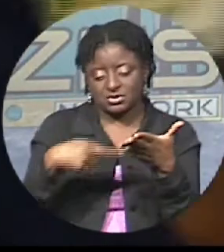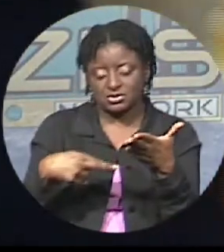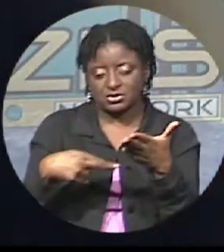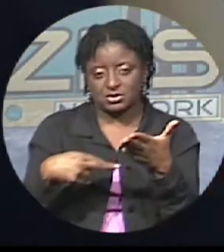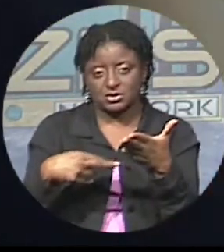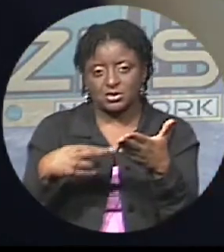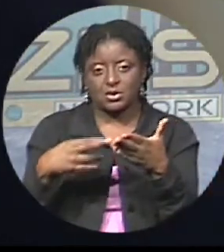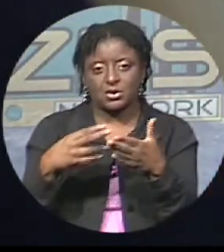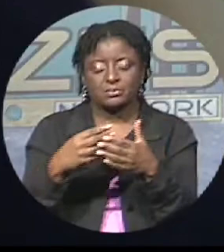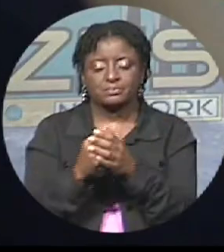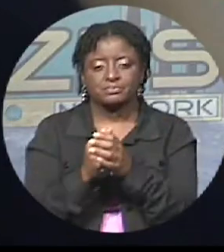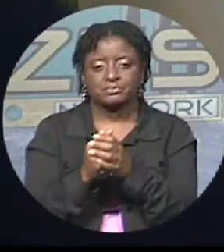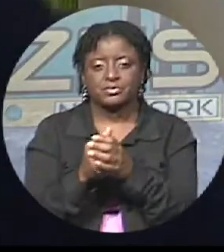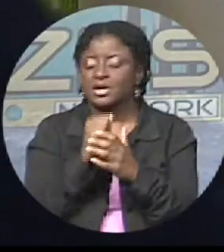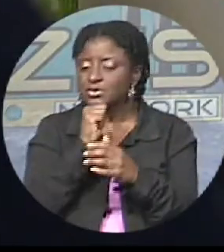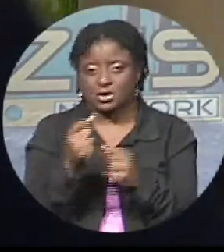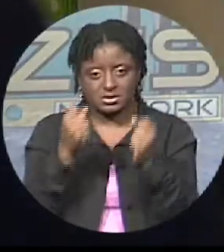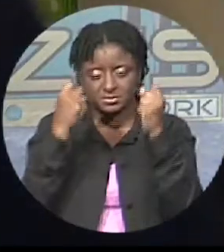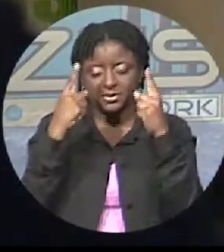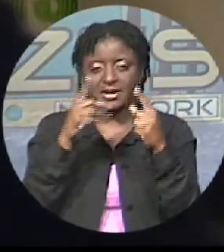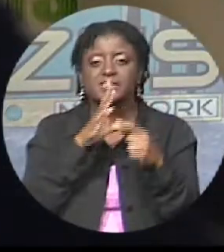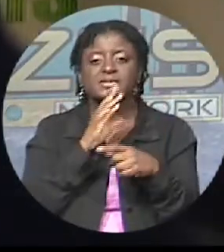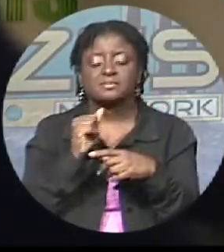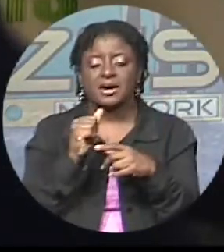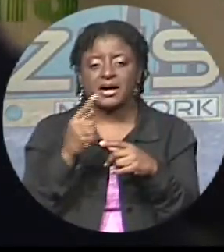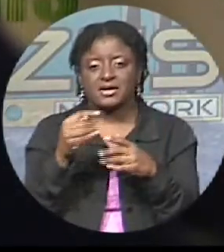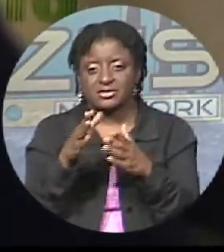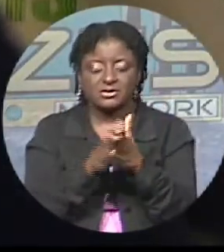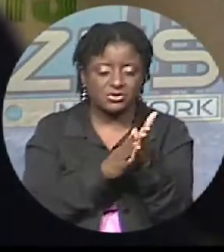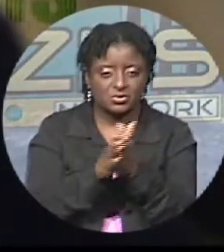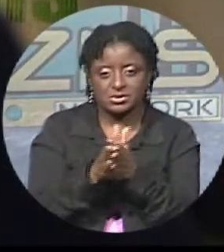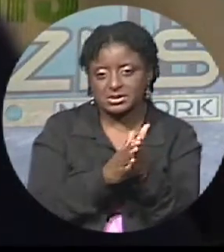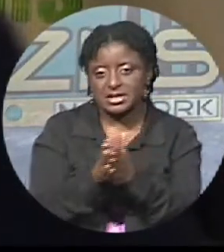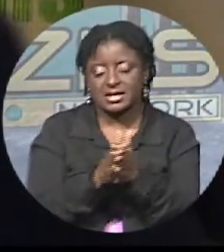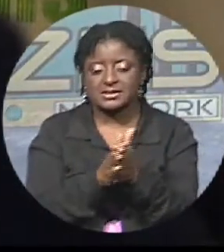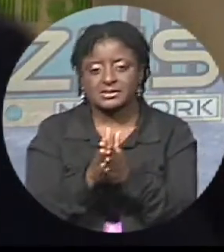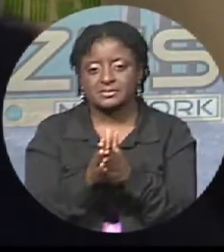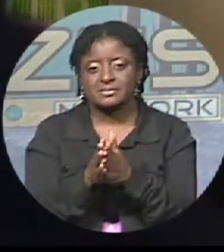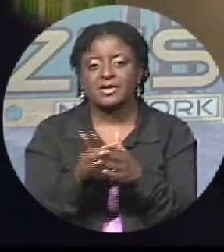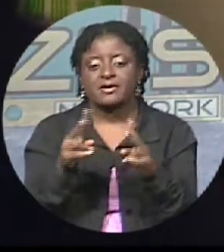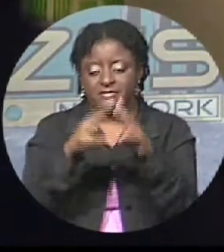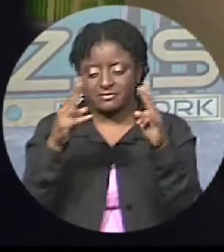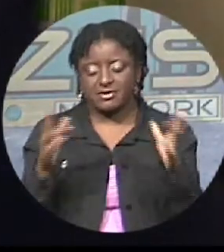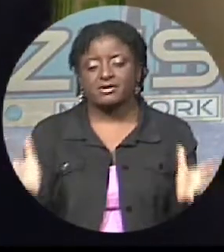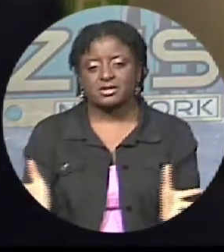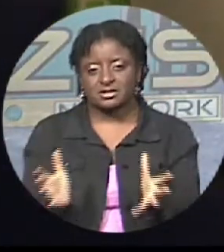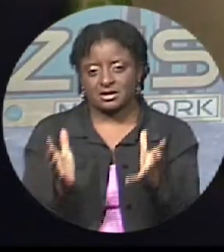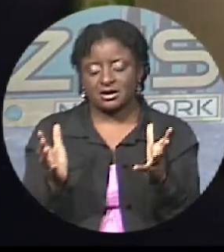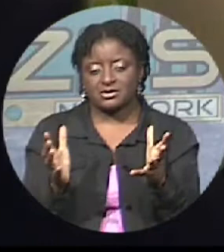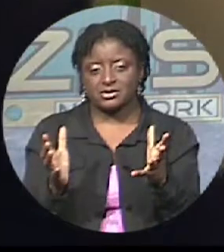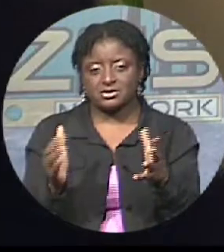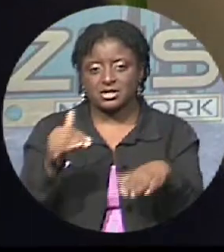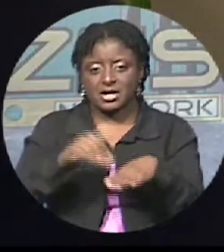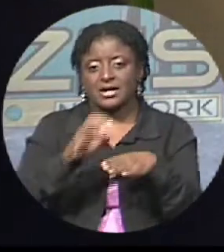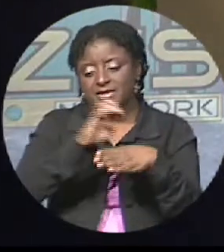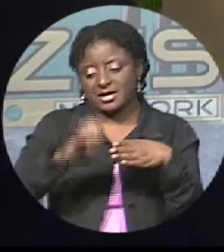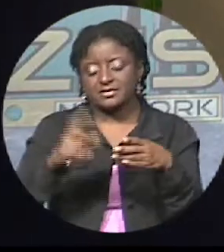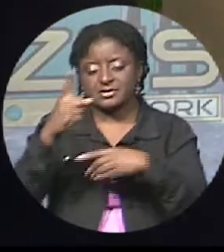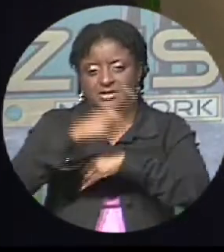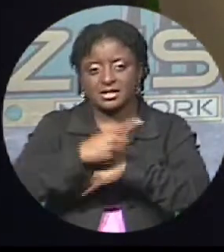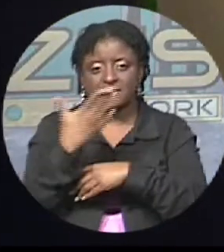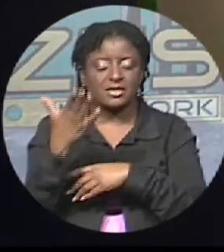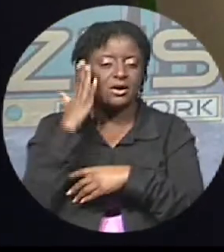carnival? Not surprised, but very encouraged. And we believe that at the end of the day, there will be